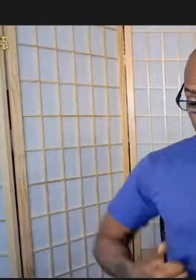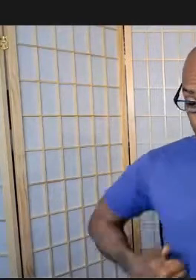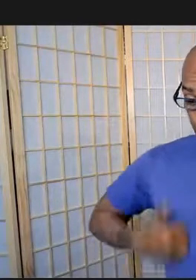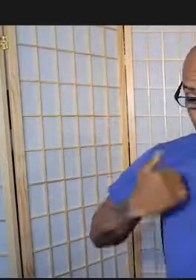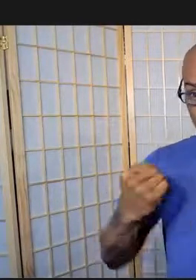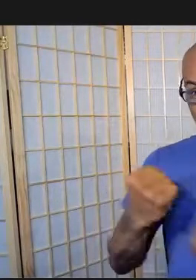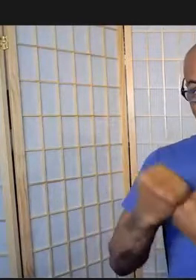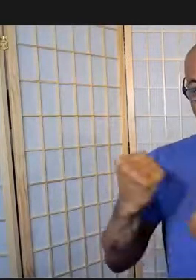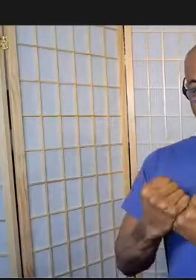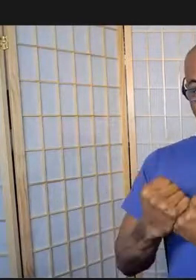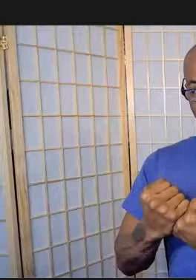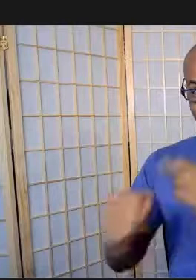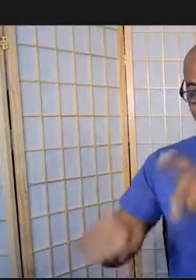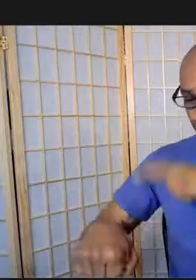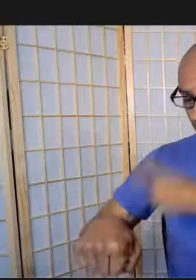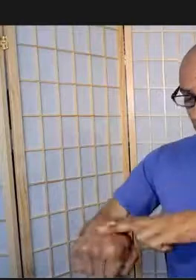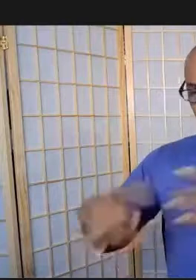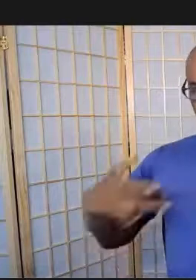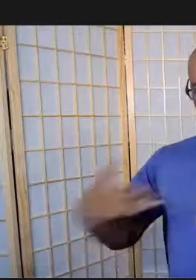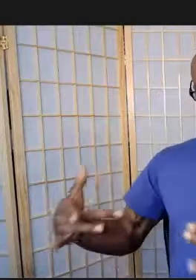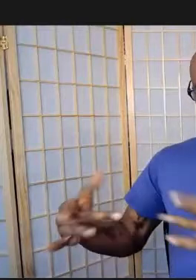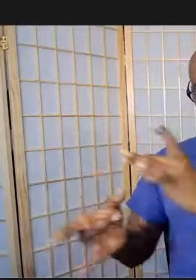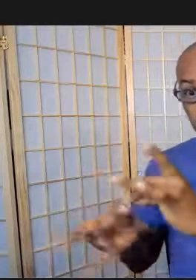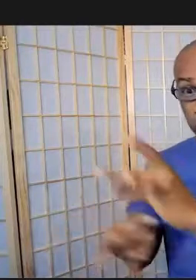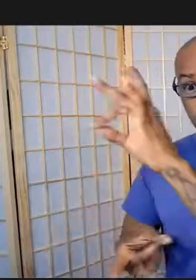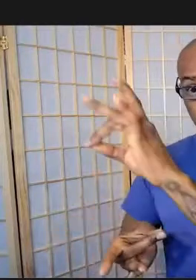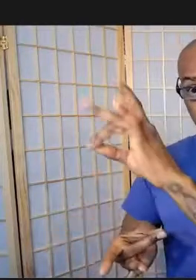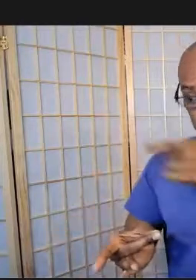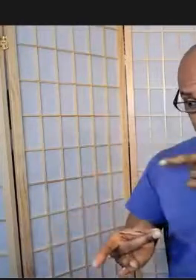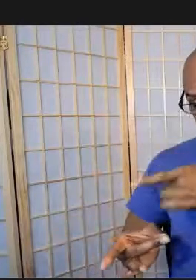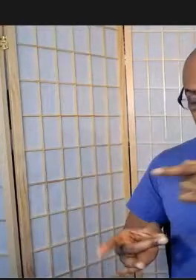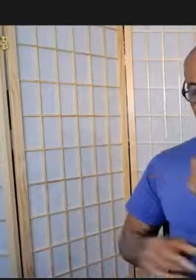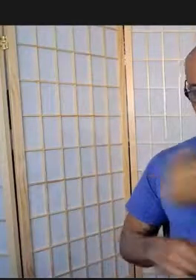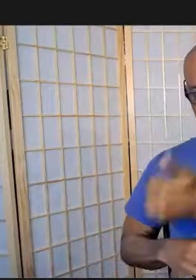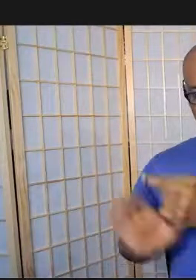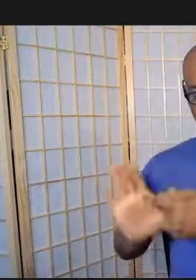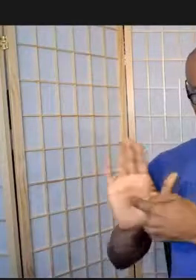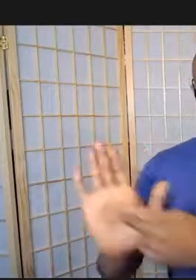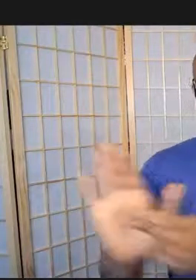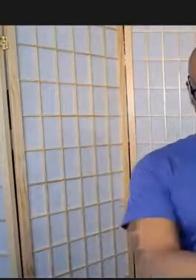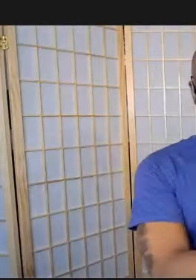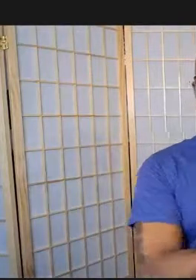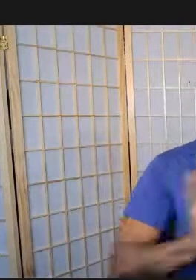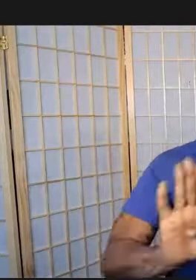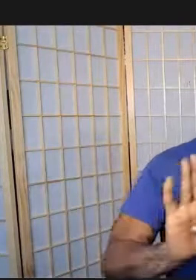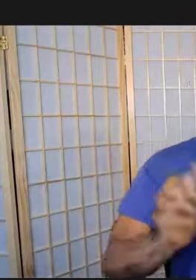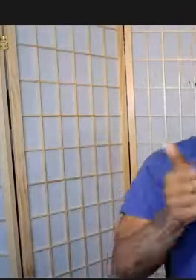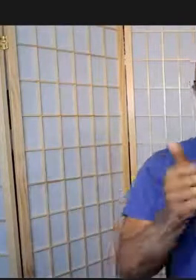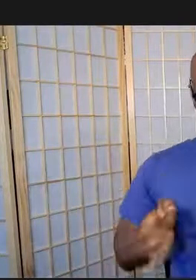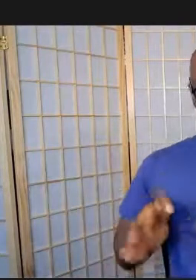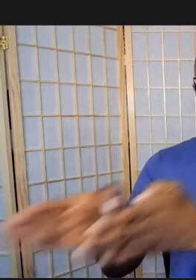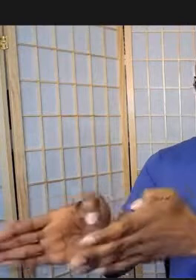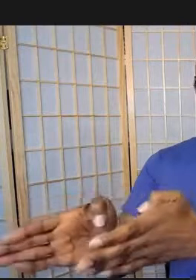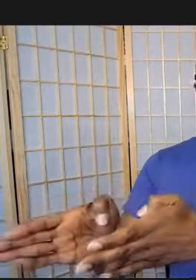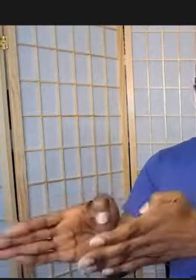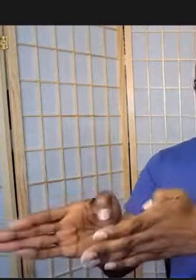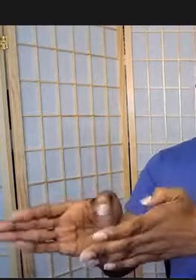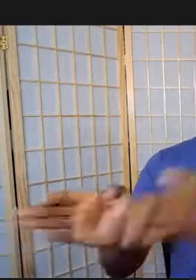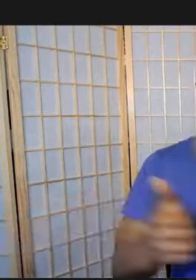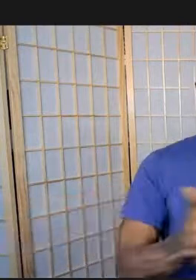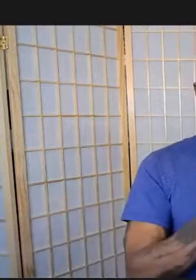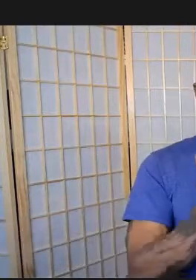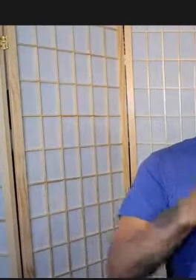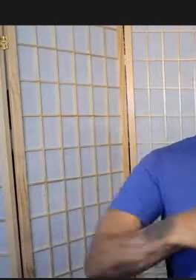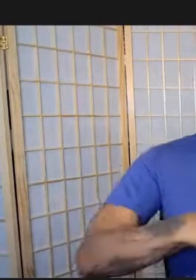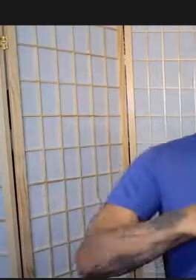and the life-affirming nature of spirit as it shows itself in each path,